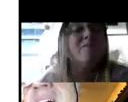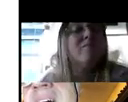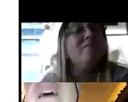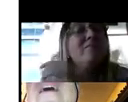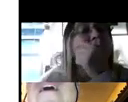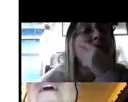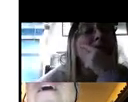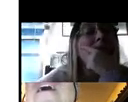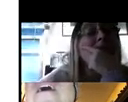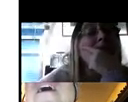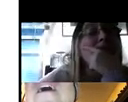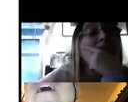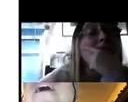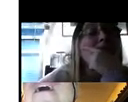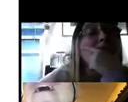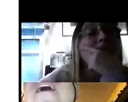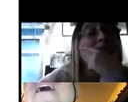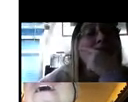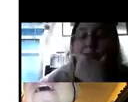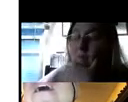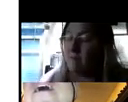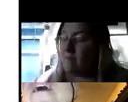up by the dominant culture as normal.